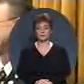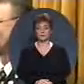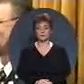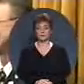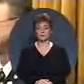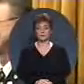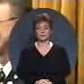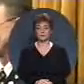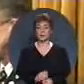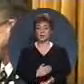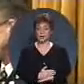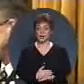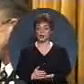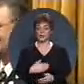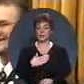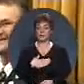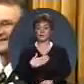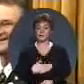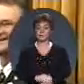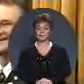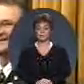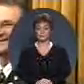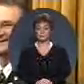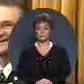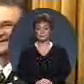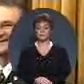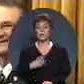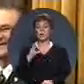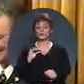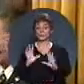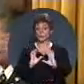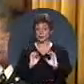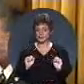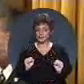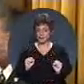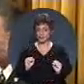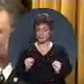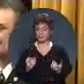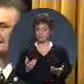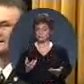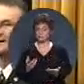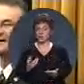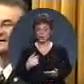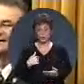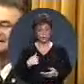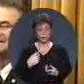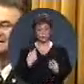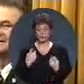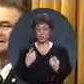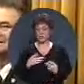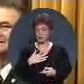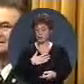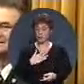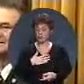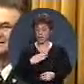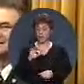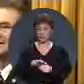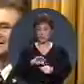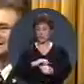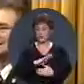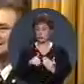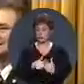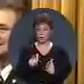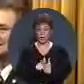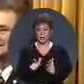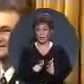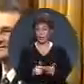Order. Order. Mr. Speaker, we would be delighted to pass all of those bills from in this place, forthwith, and